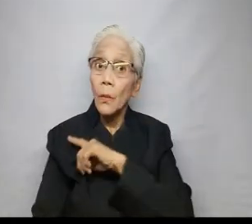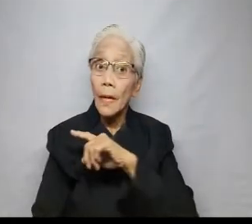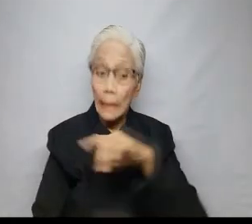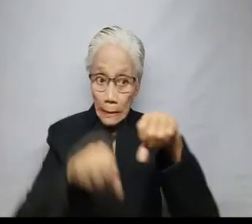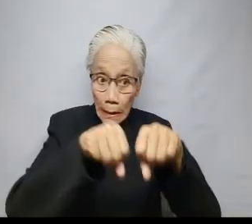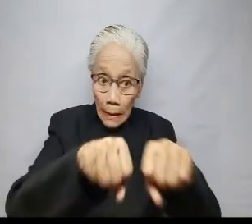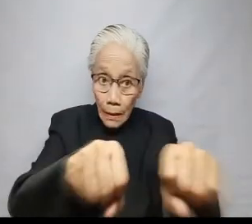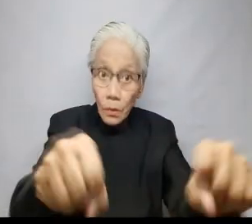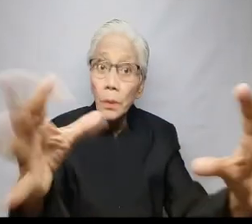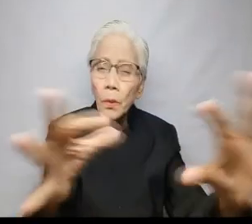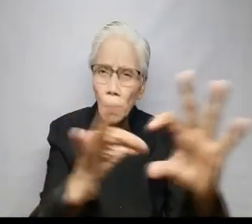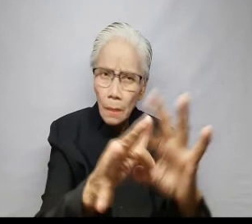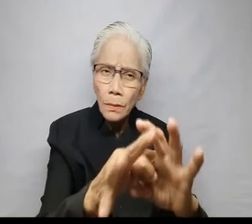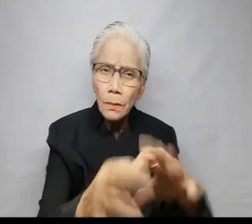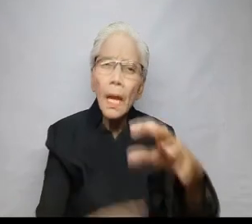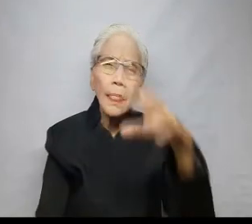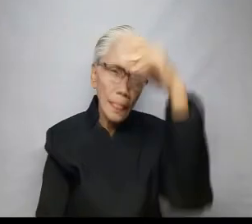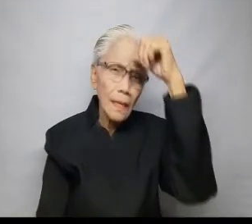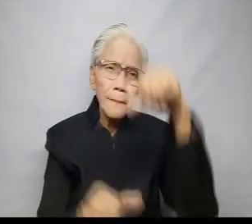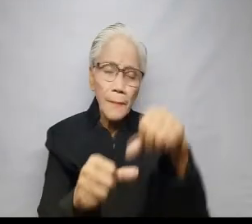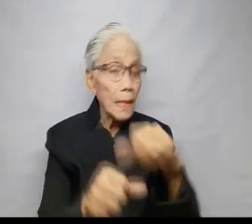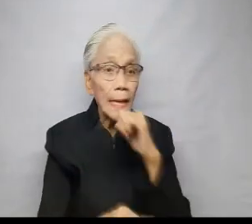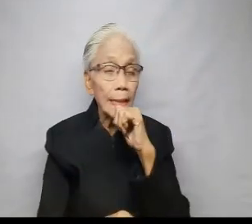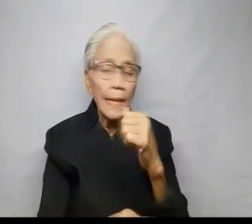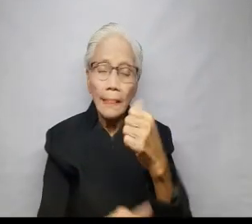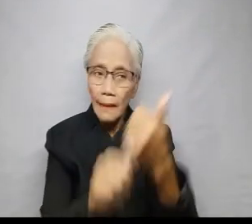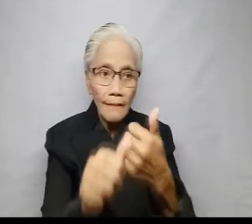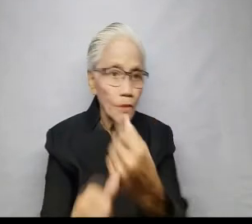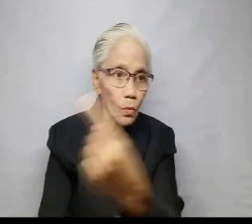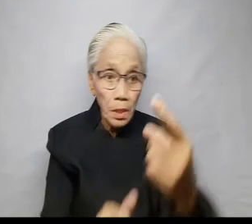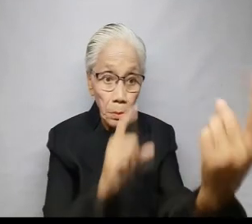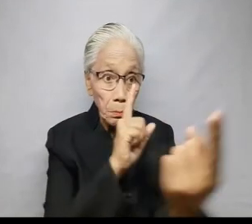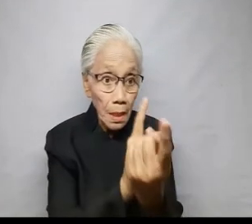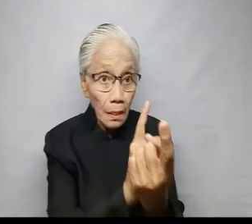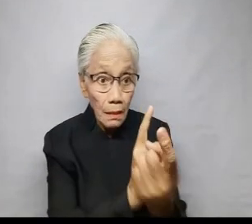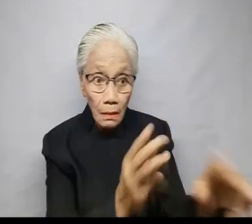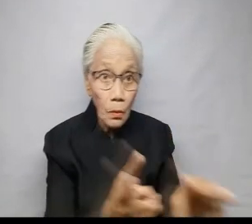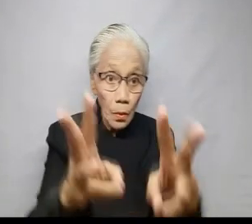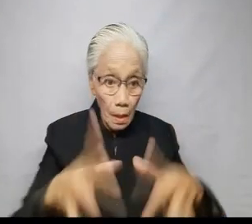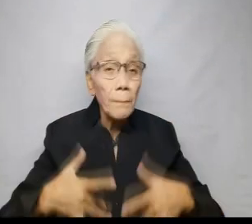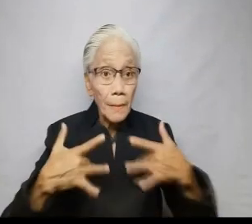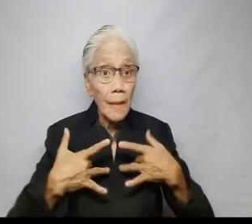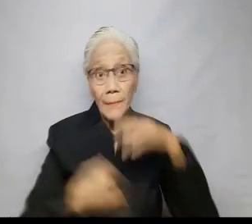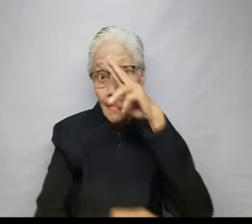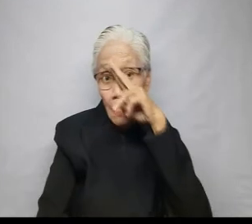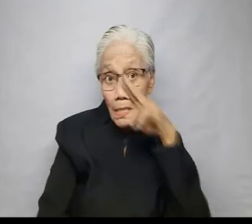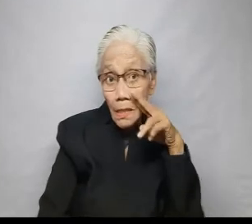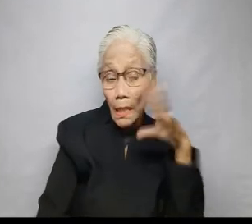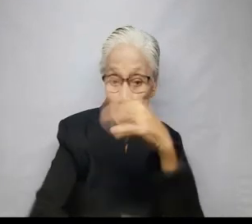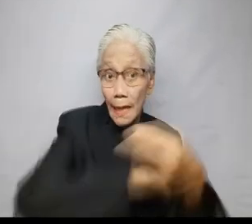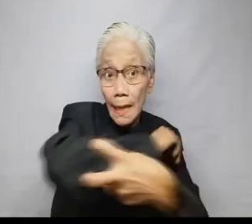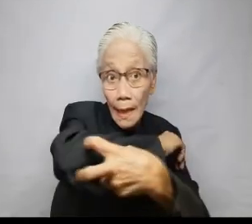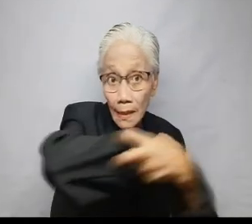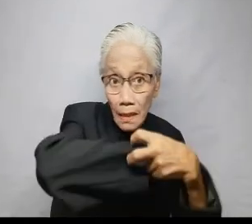Teresa's feet and our Cariton connection. And remember, not everyone you meet